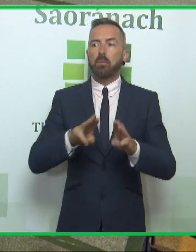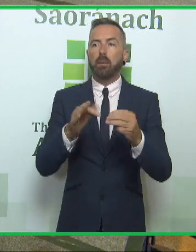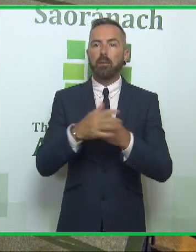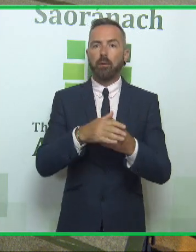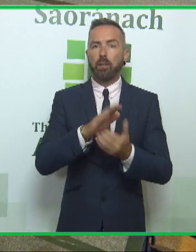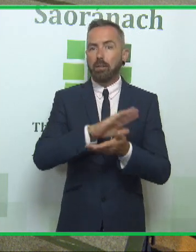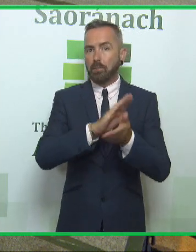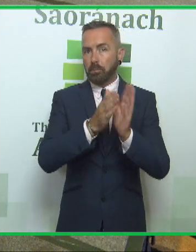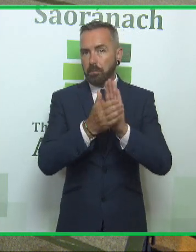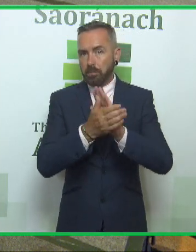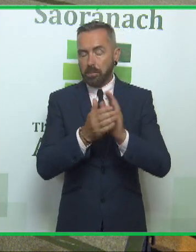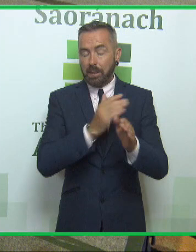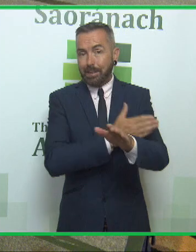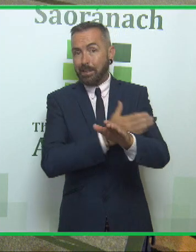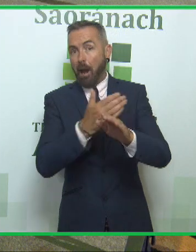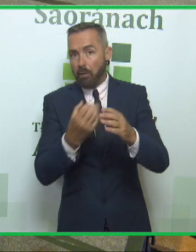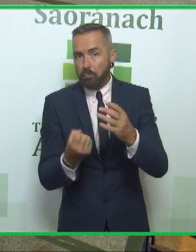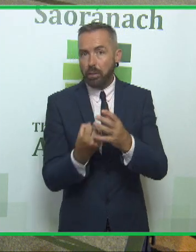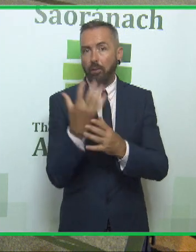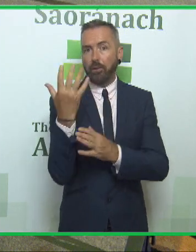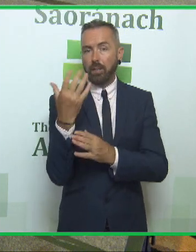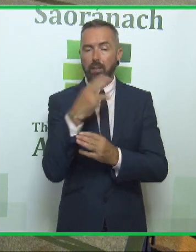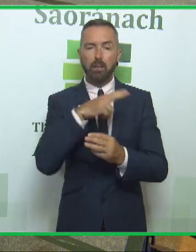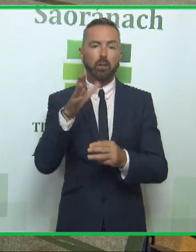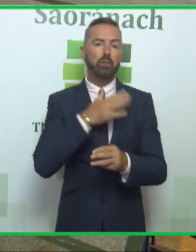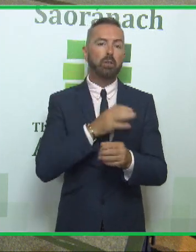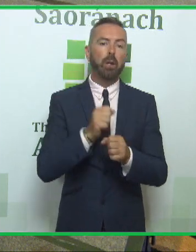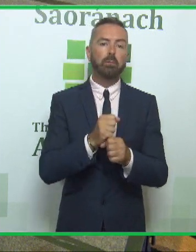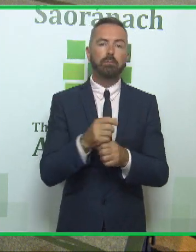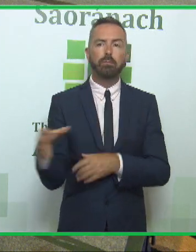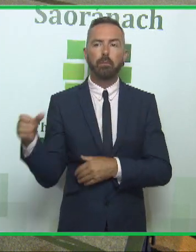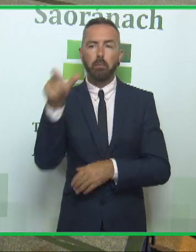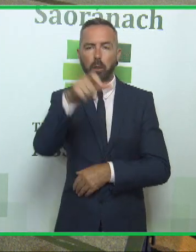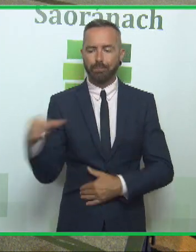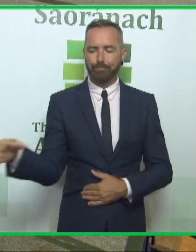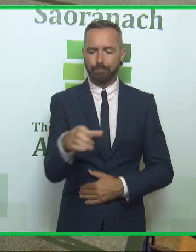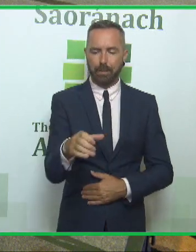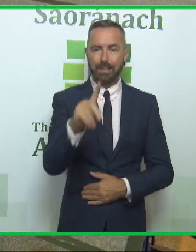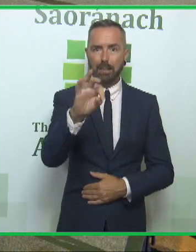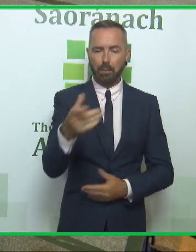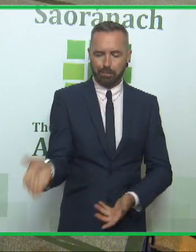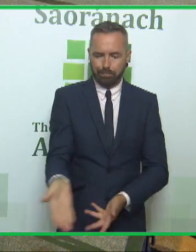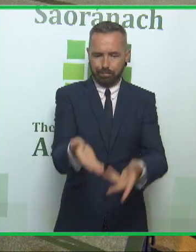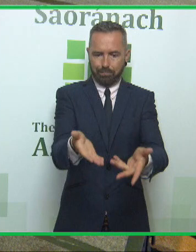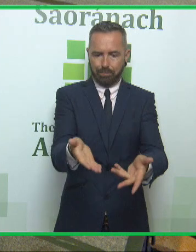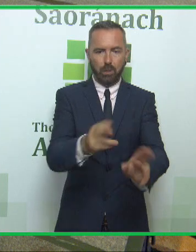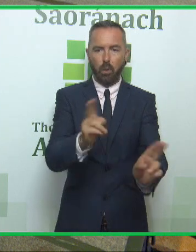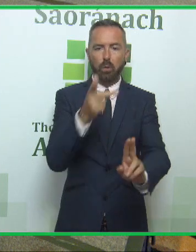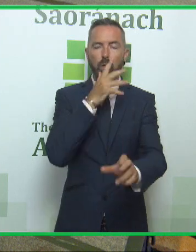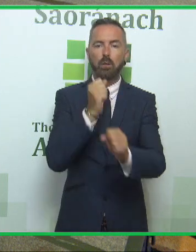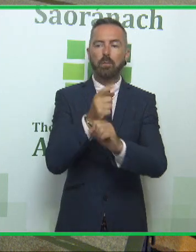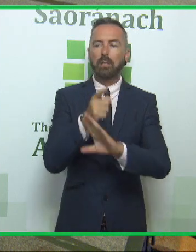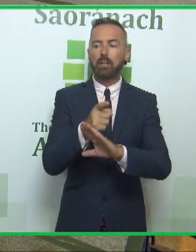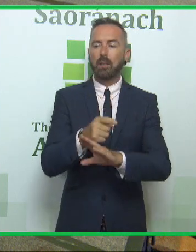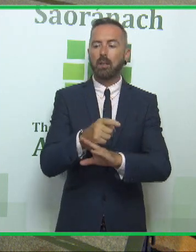recovery journey. It's not just a question about putting people in detox. Can you talk us through what your process is and